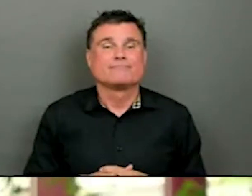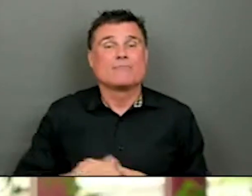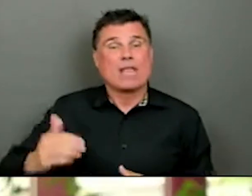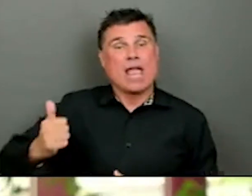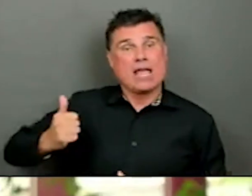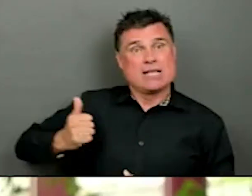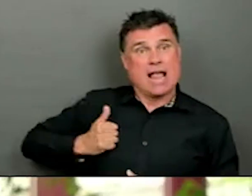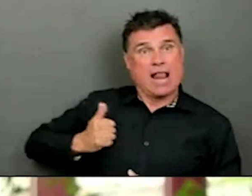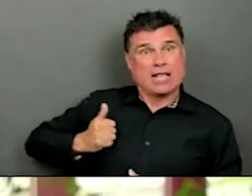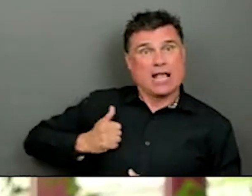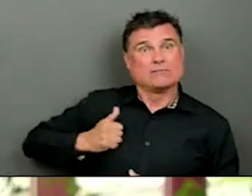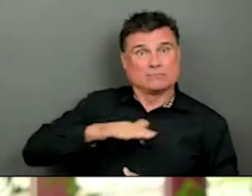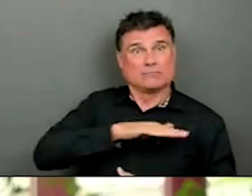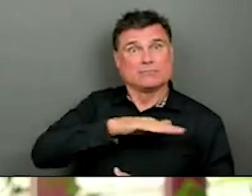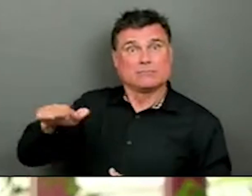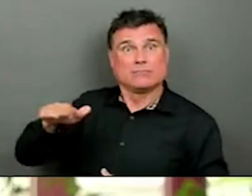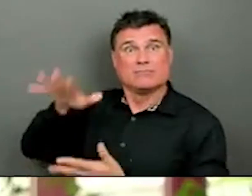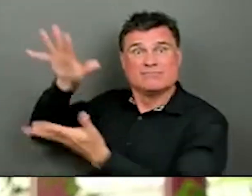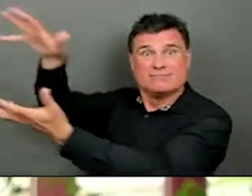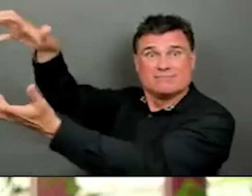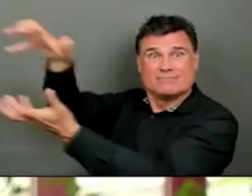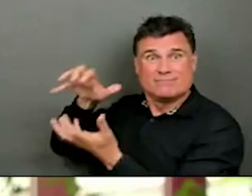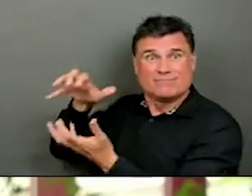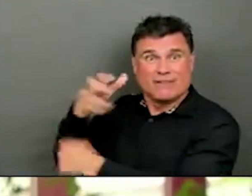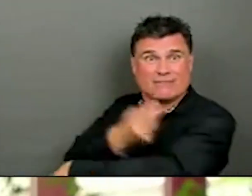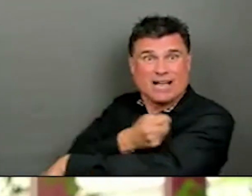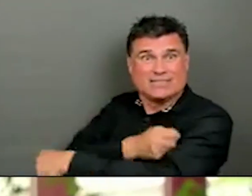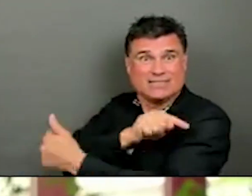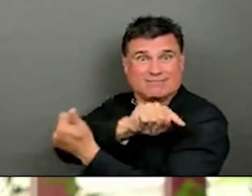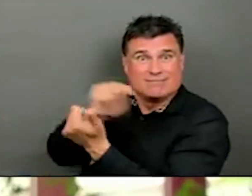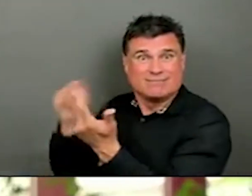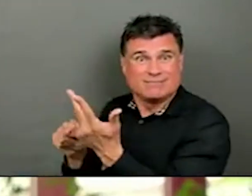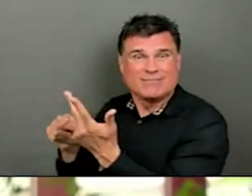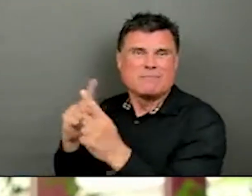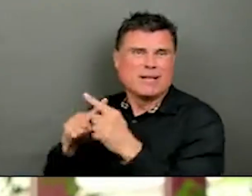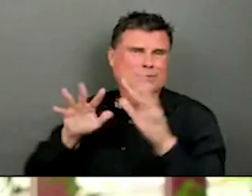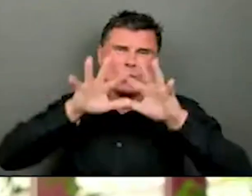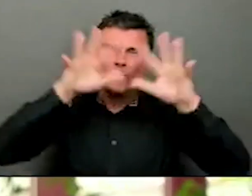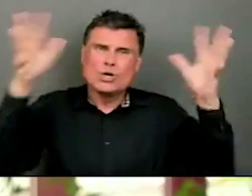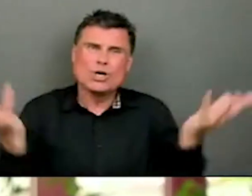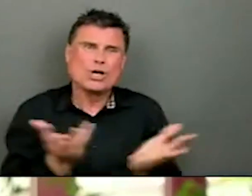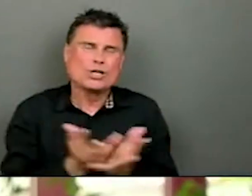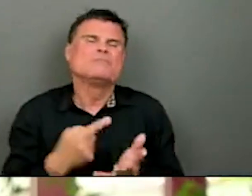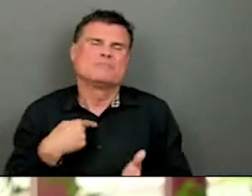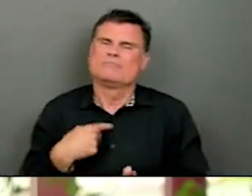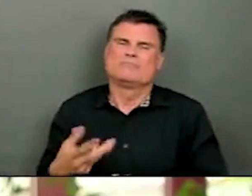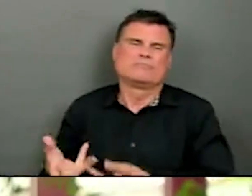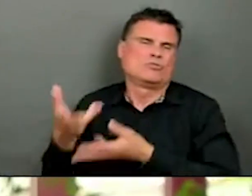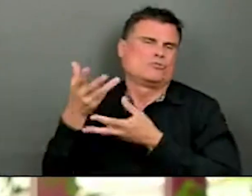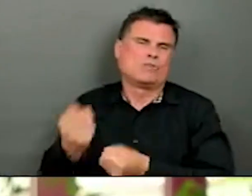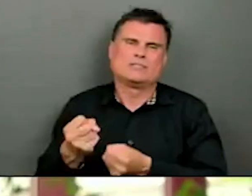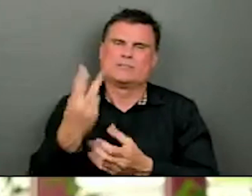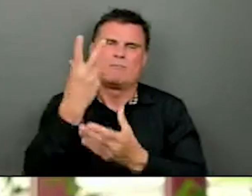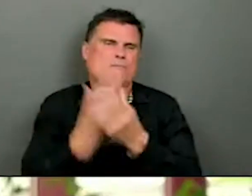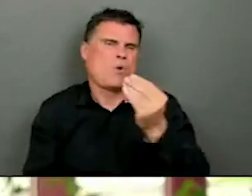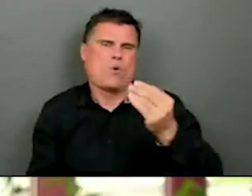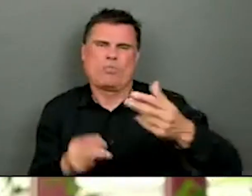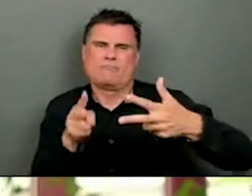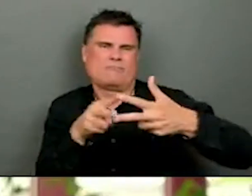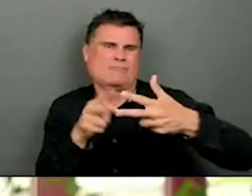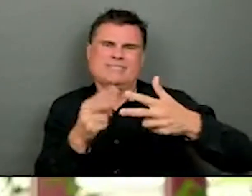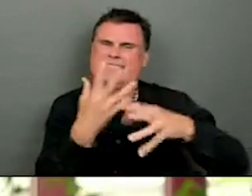world, we are confident that both of these mRNA vaccines are safe and effective and can be